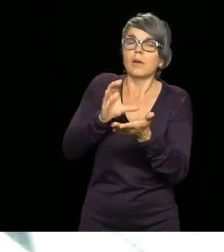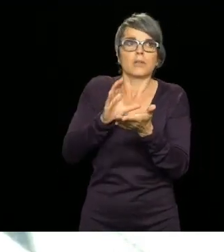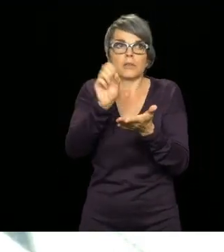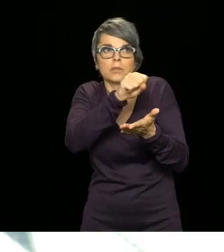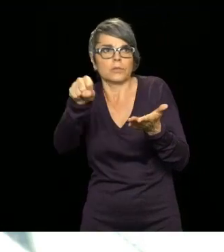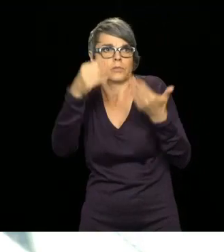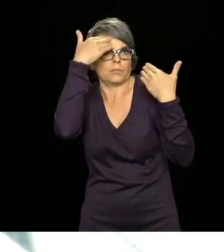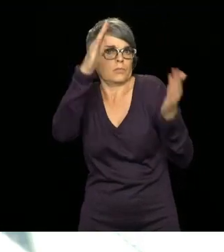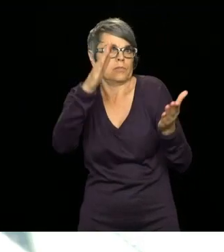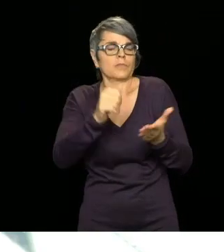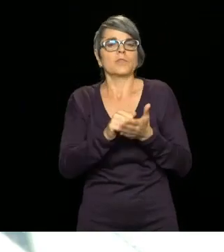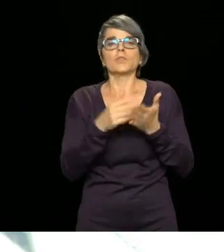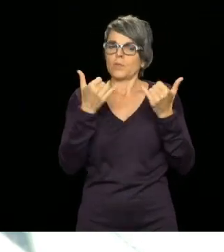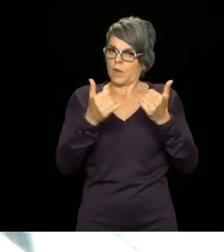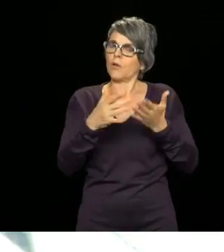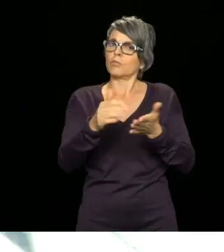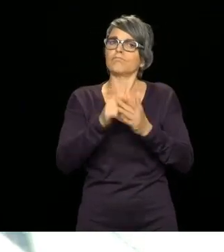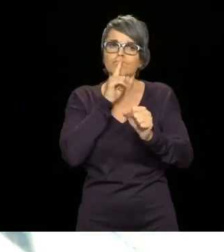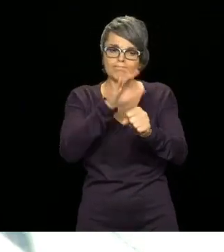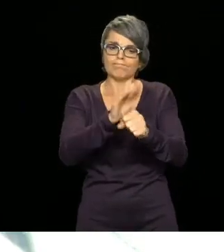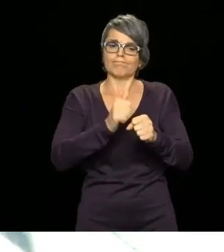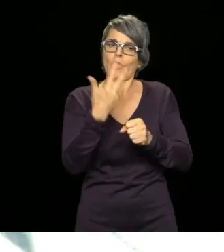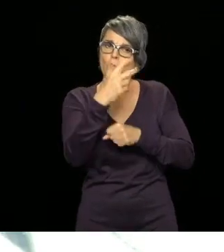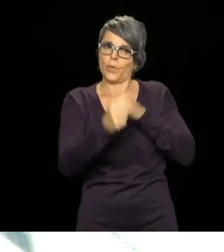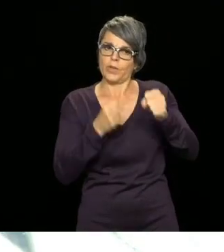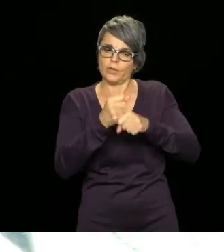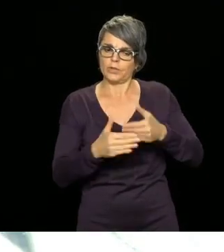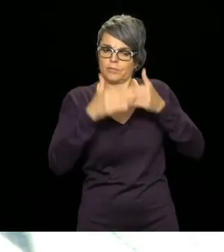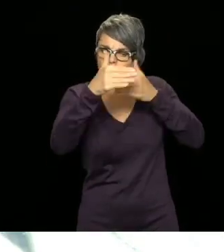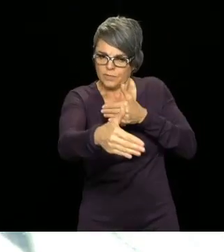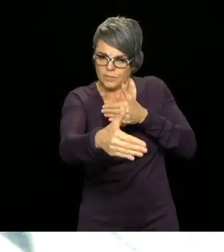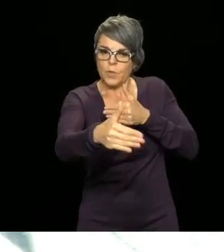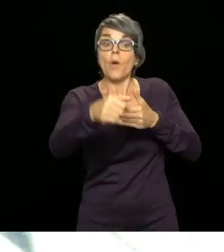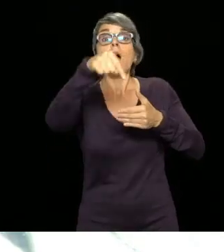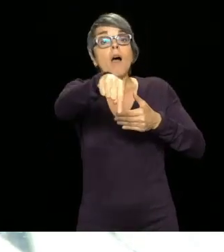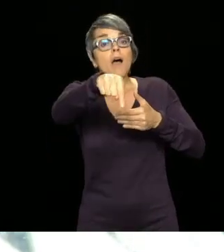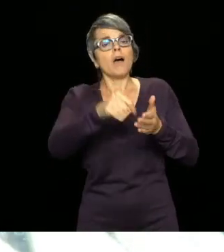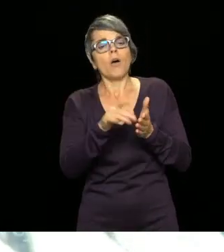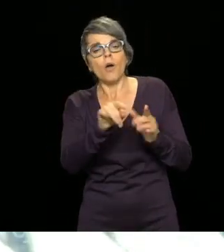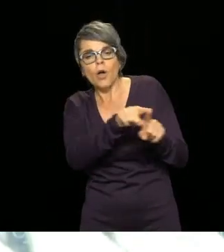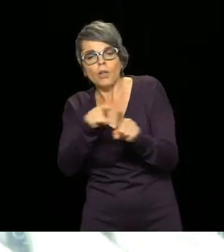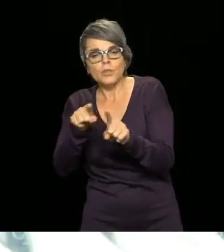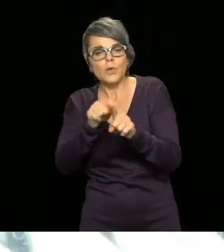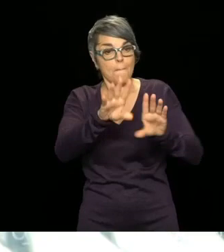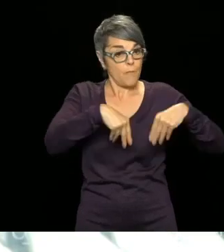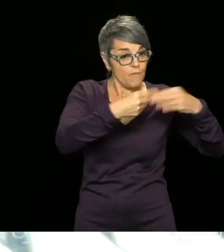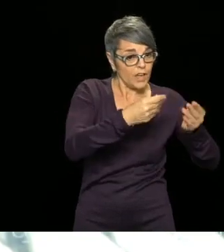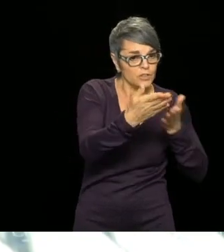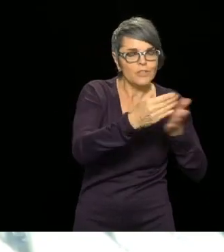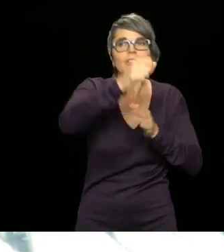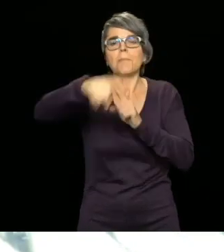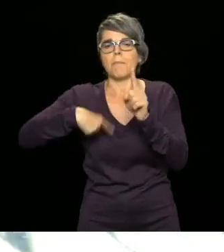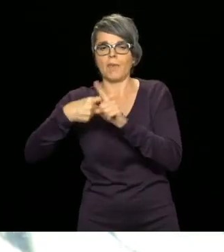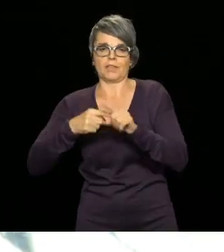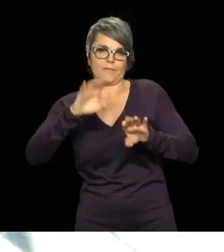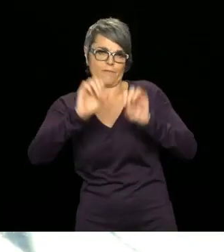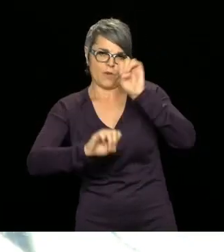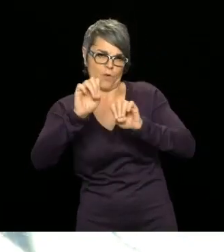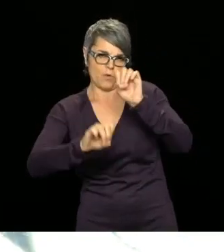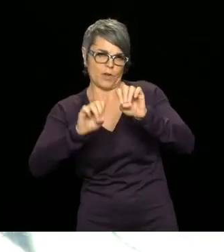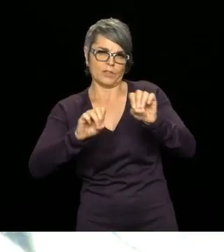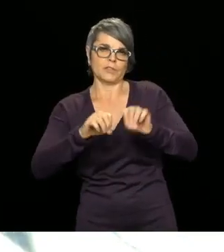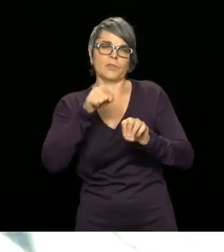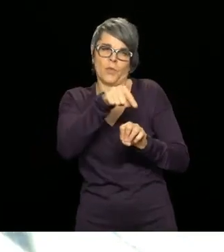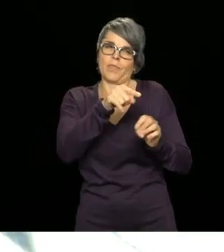time for program evaluation and for real delivery of service improvements. So that's how it's going to work. It's going to have